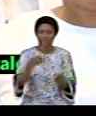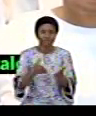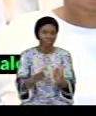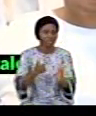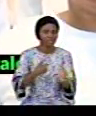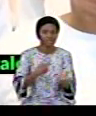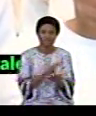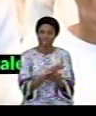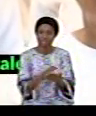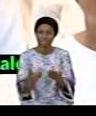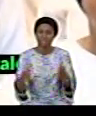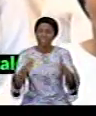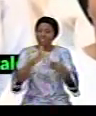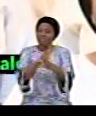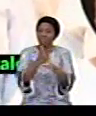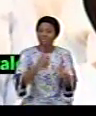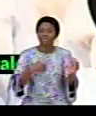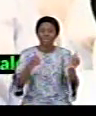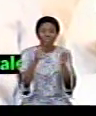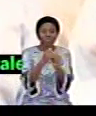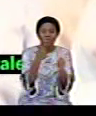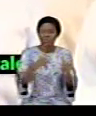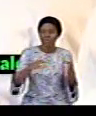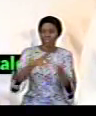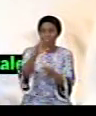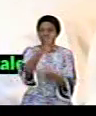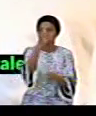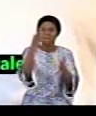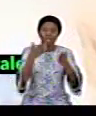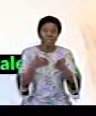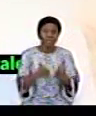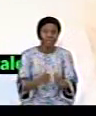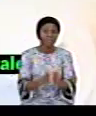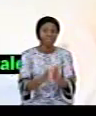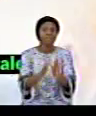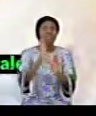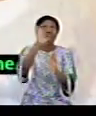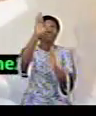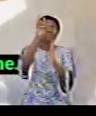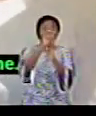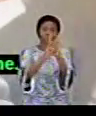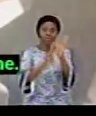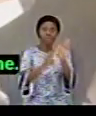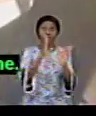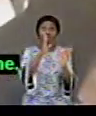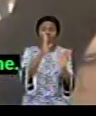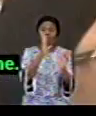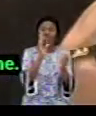feel me with that Spirit lifestyle we prevail